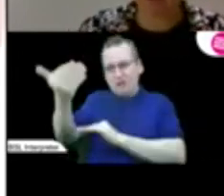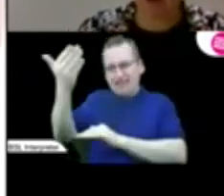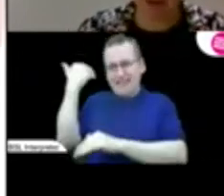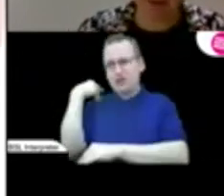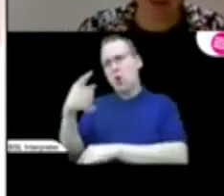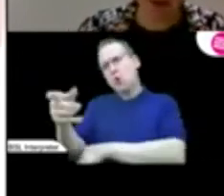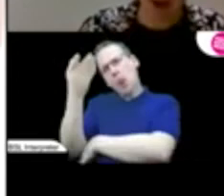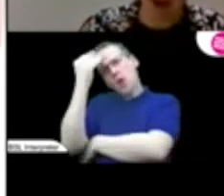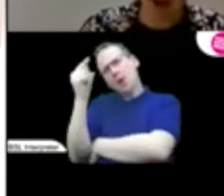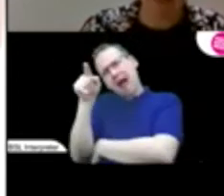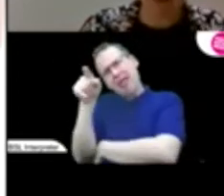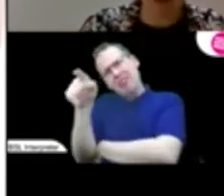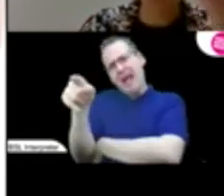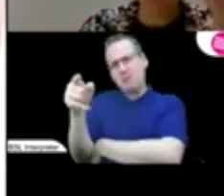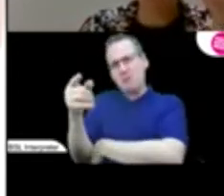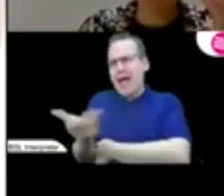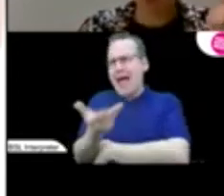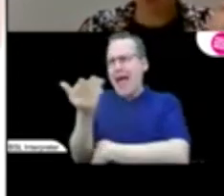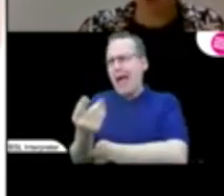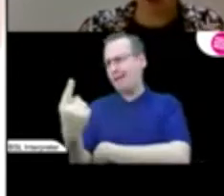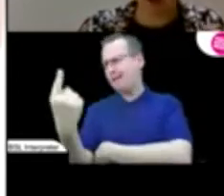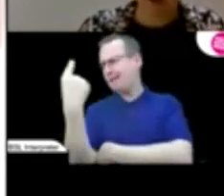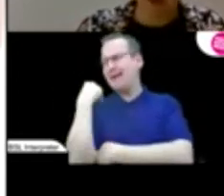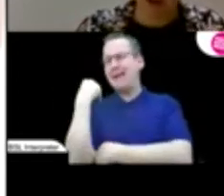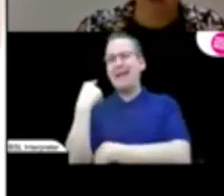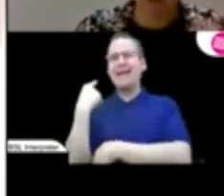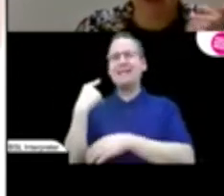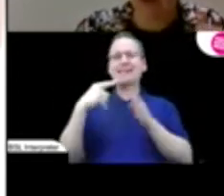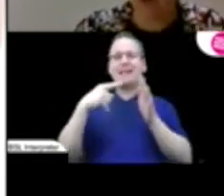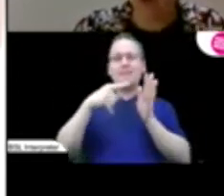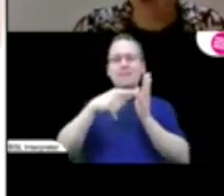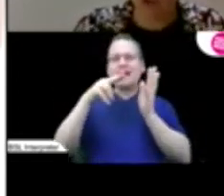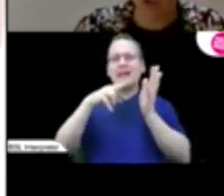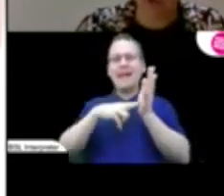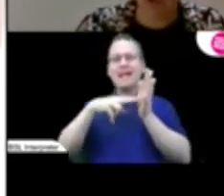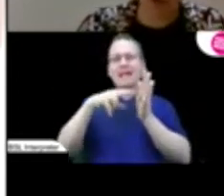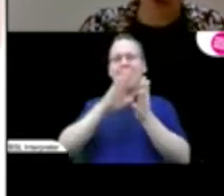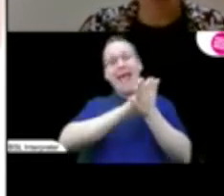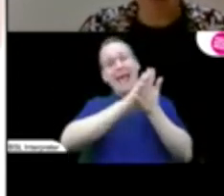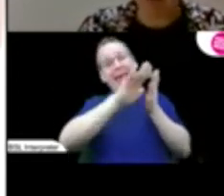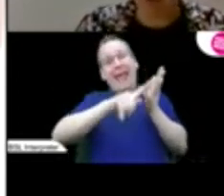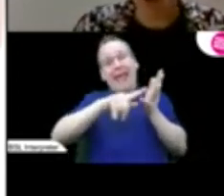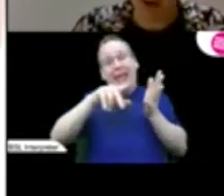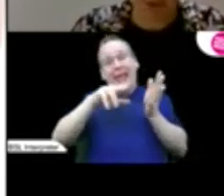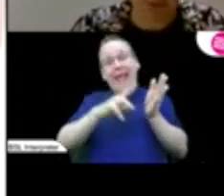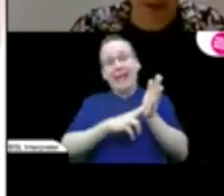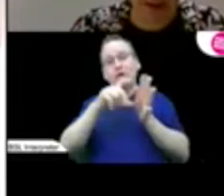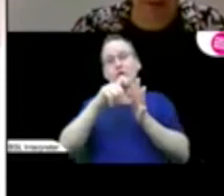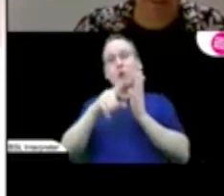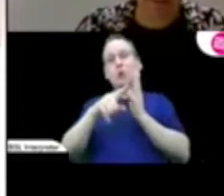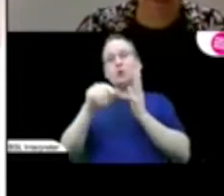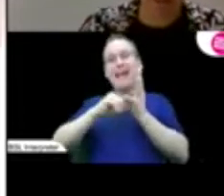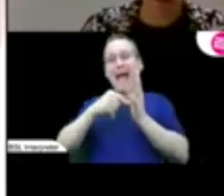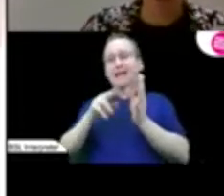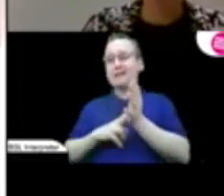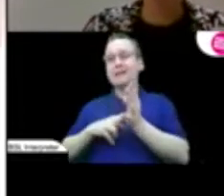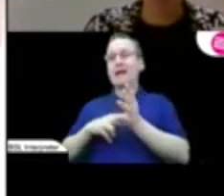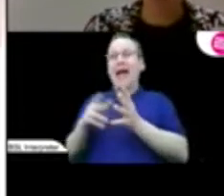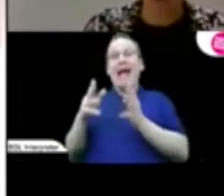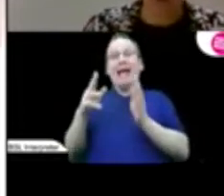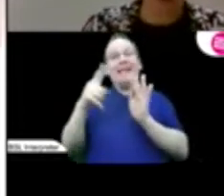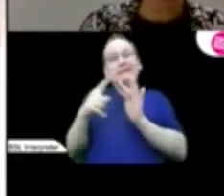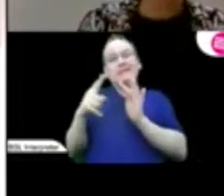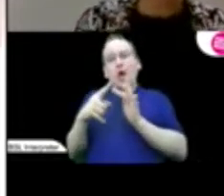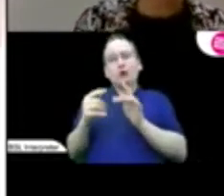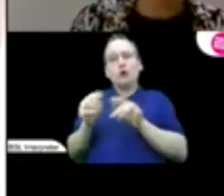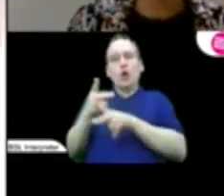such practices back in Hindustan from Hindu laws and Indian nursemaids.